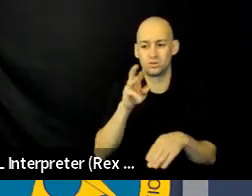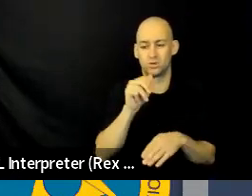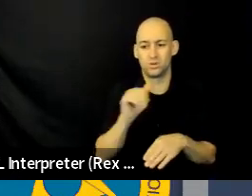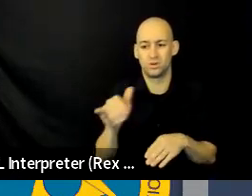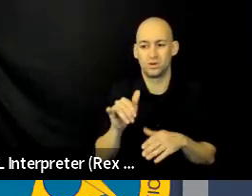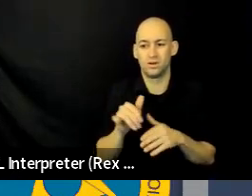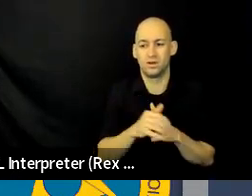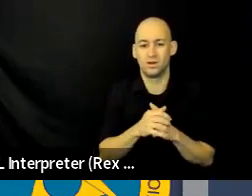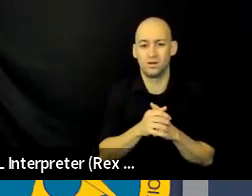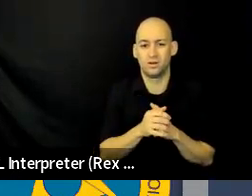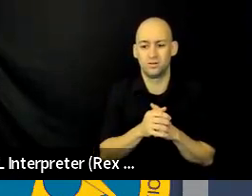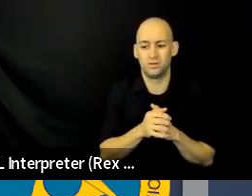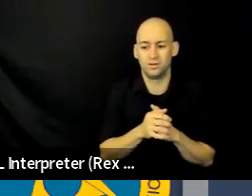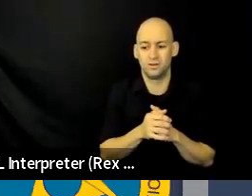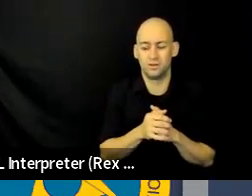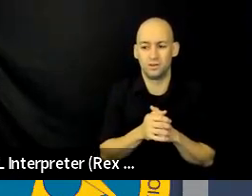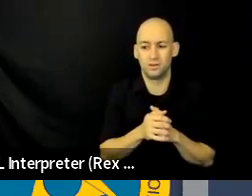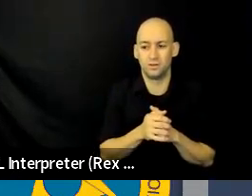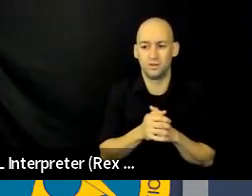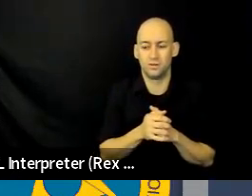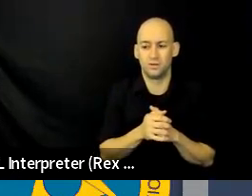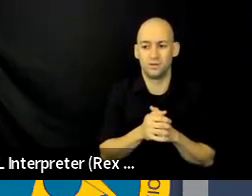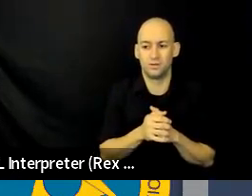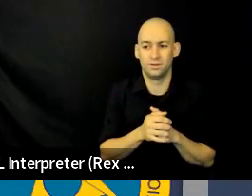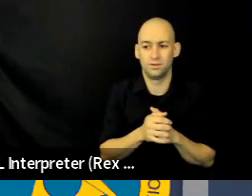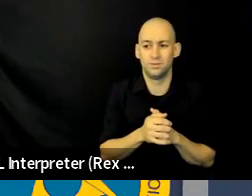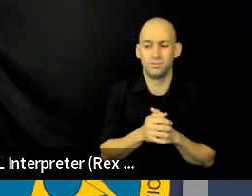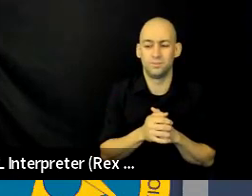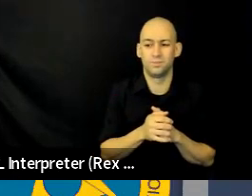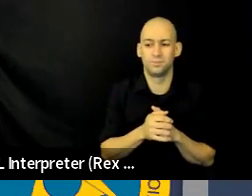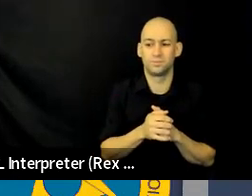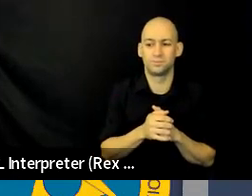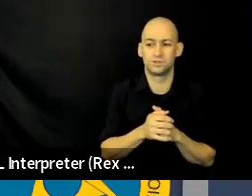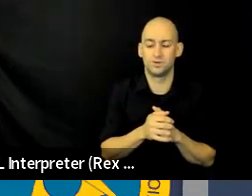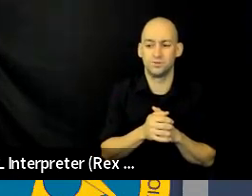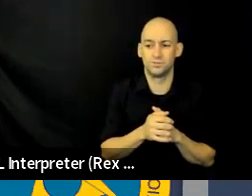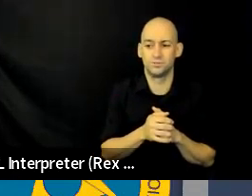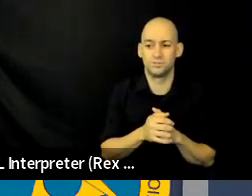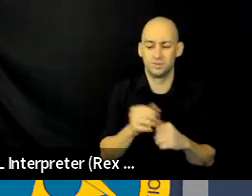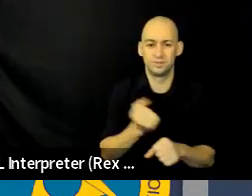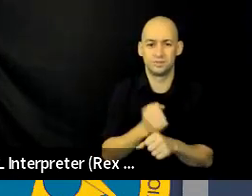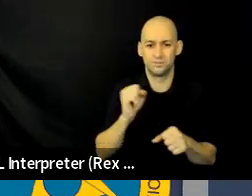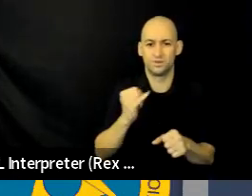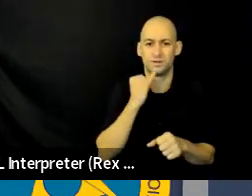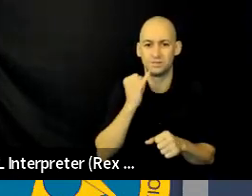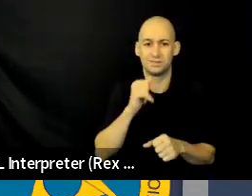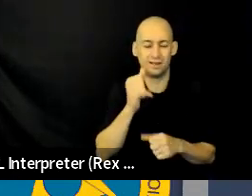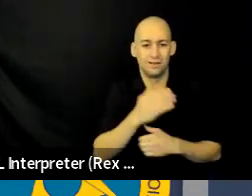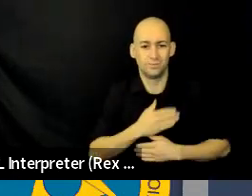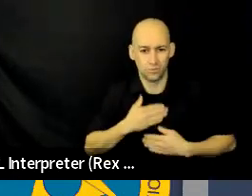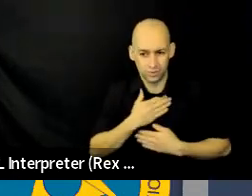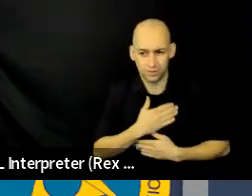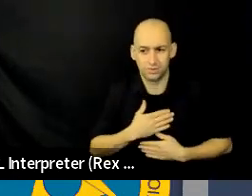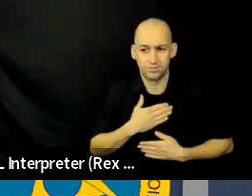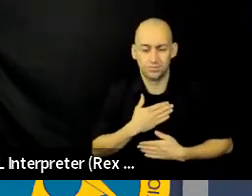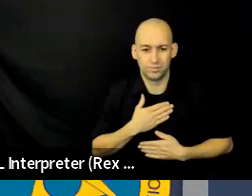that they can still manage. But again, safety is, and I appreciate you leading with